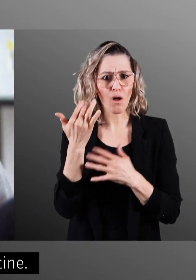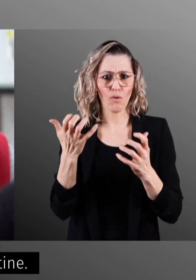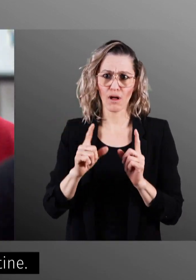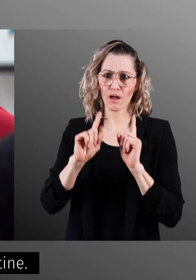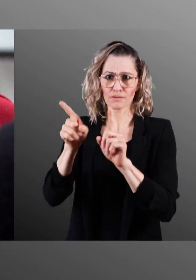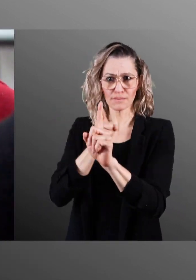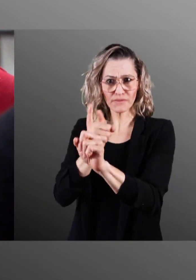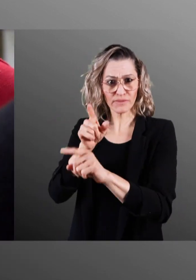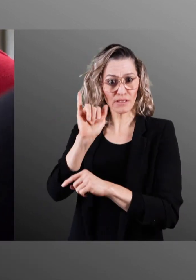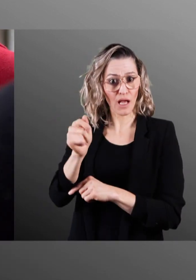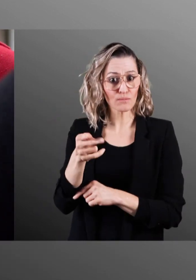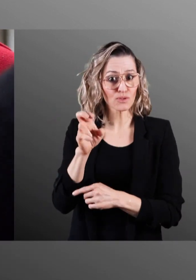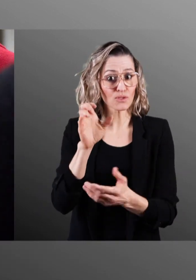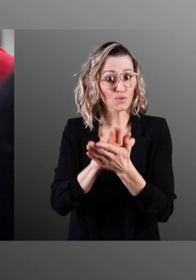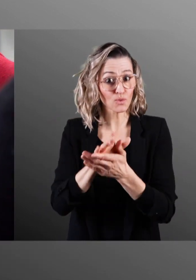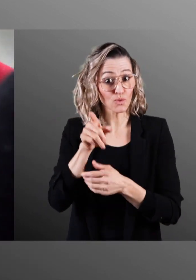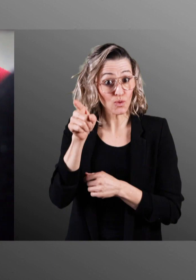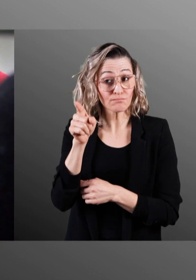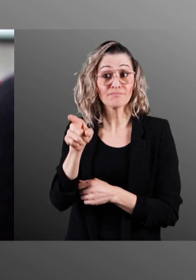His first good sign was fart.